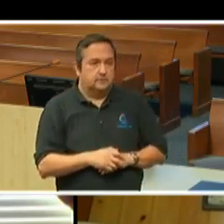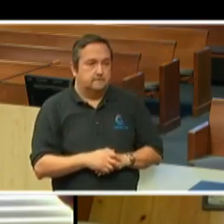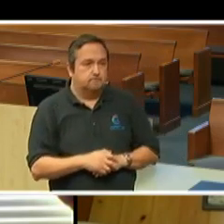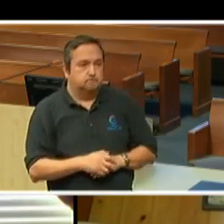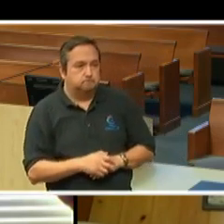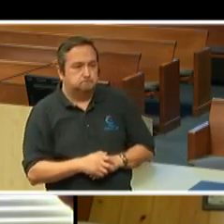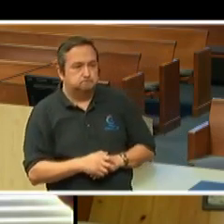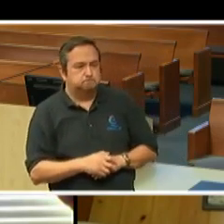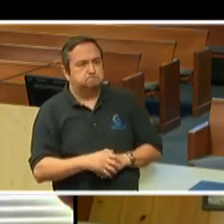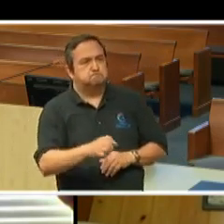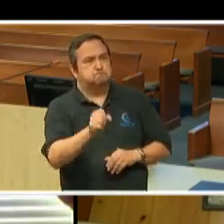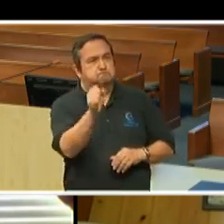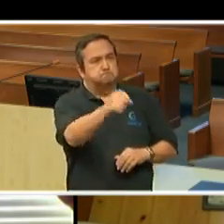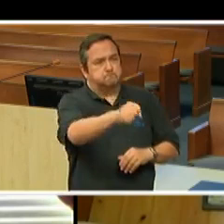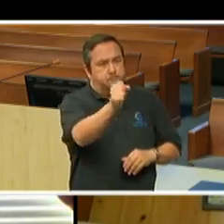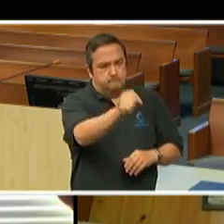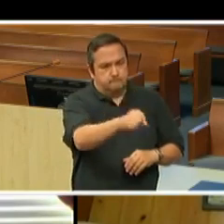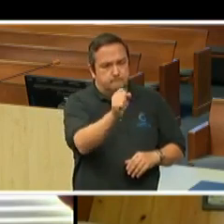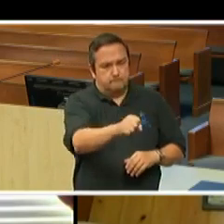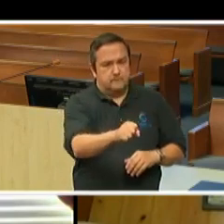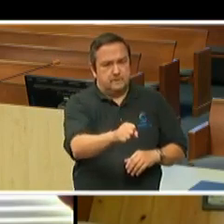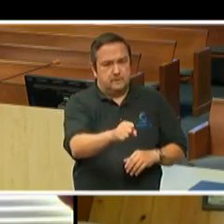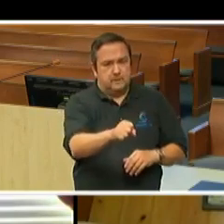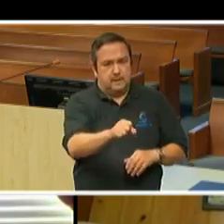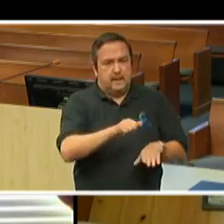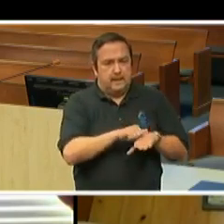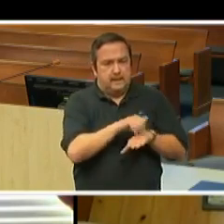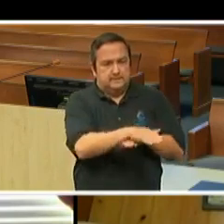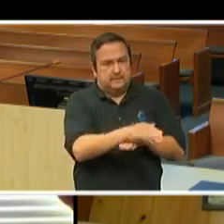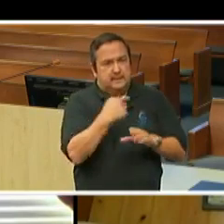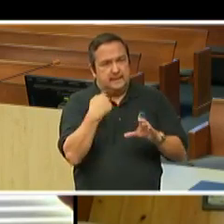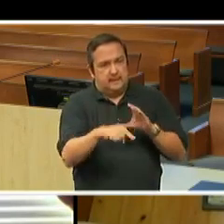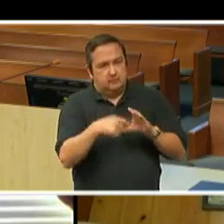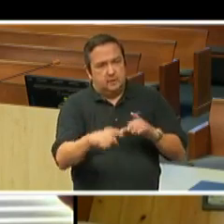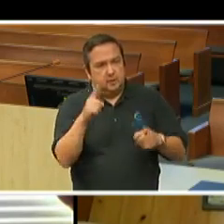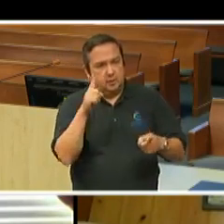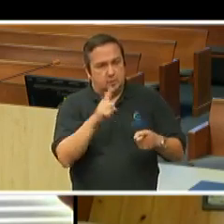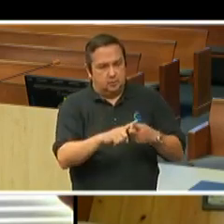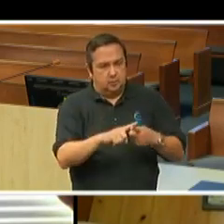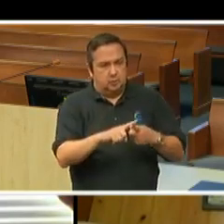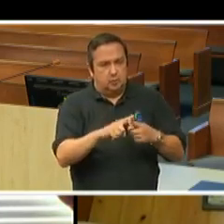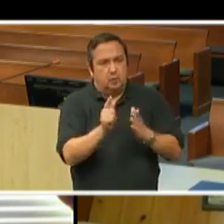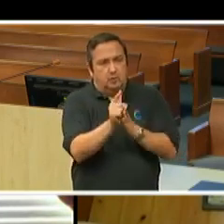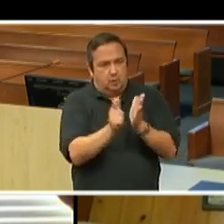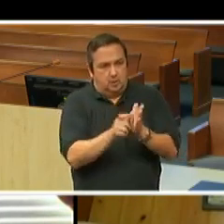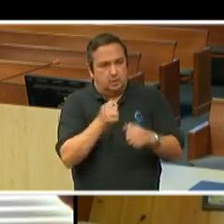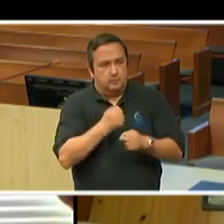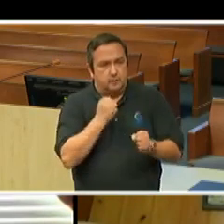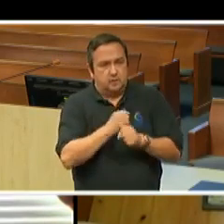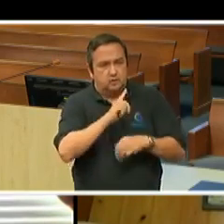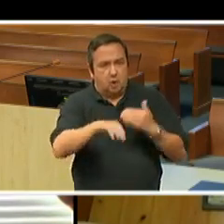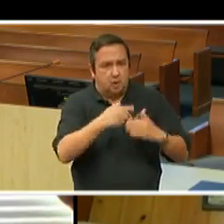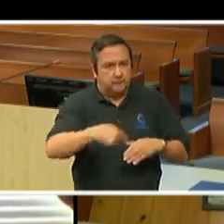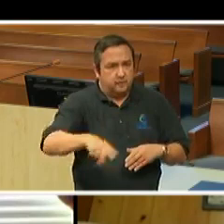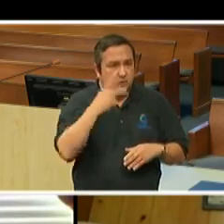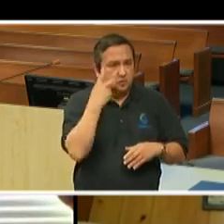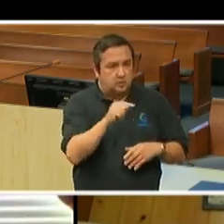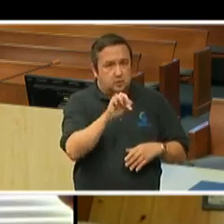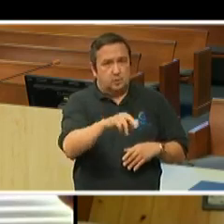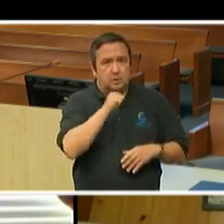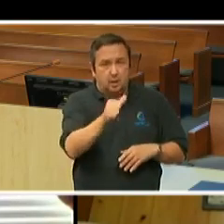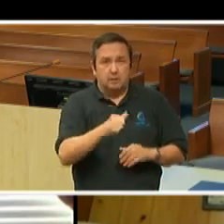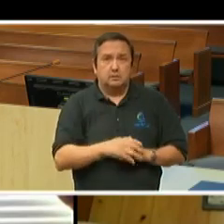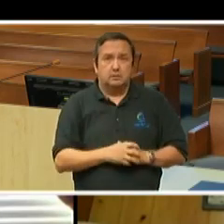Oh, yeah. And I sent an email last night to LaToya to make sure mm-hmm. that all of you all might have saw it or not.